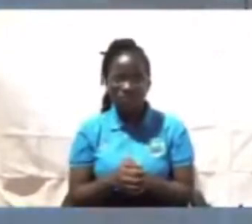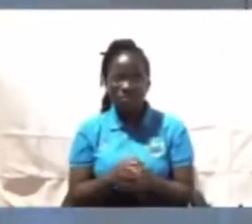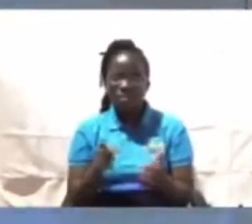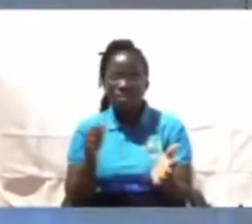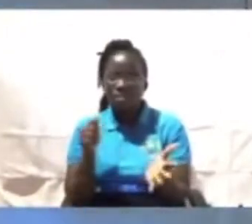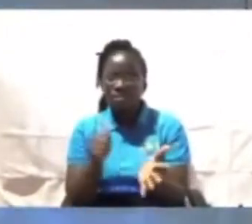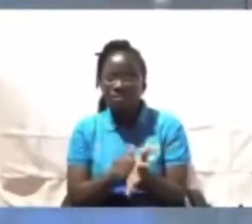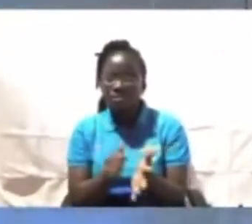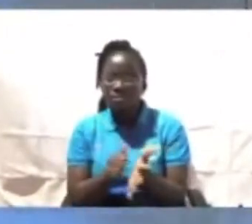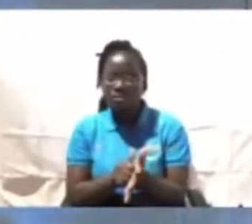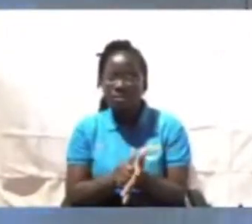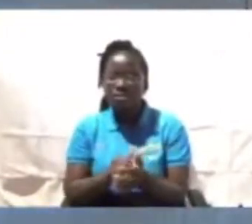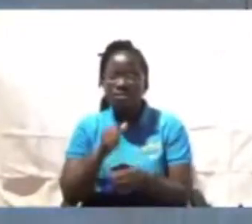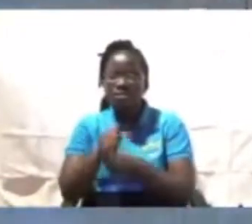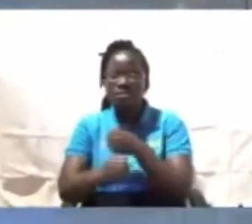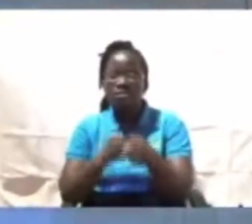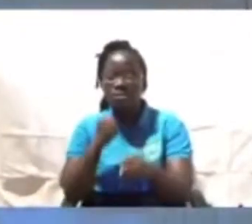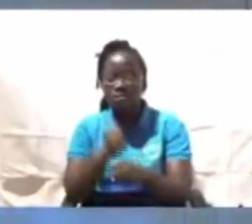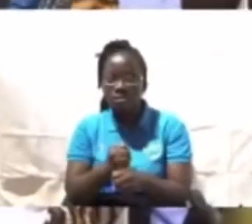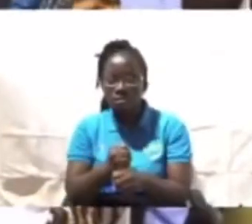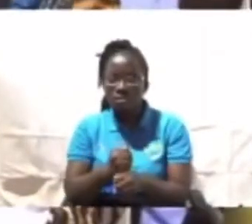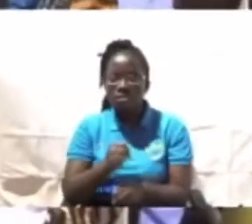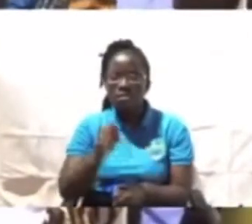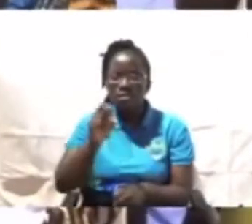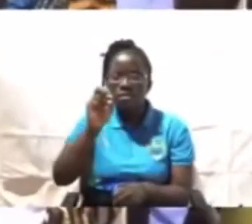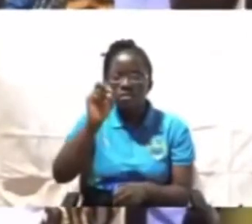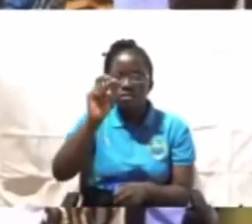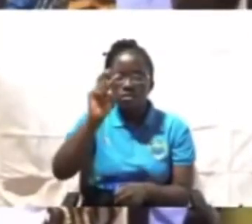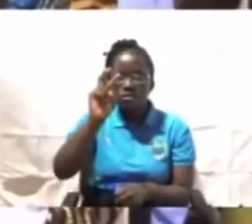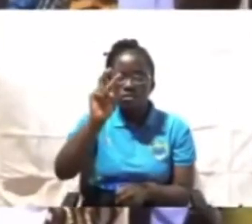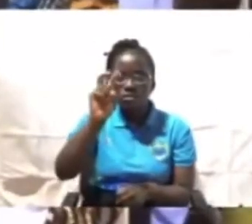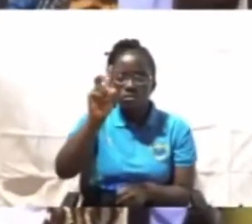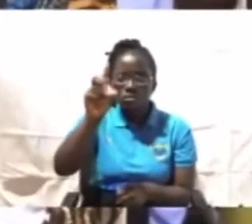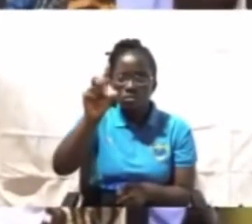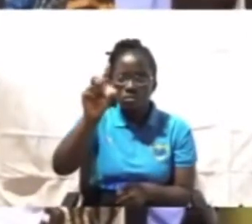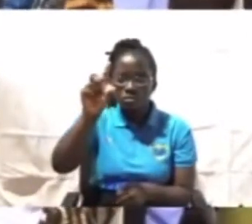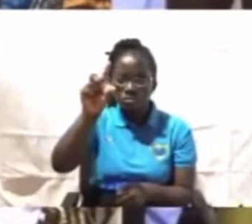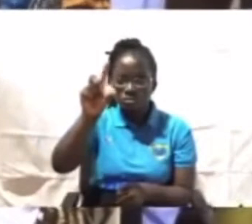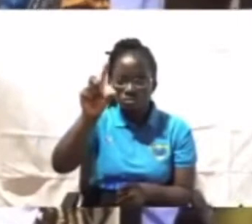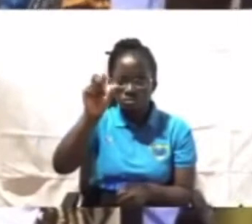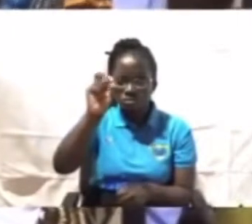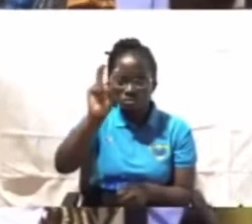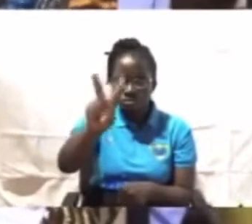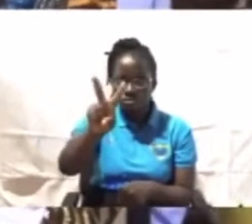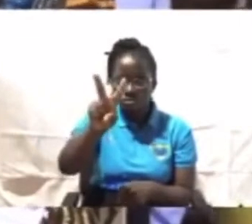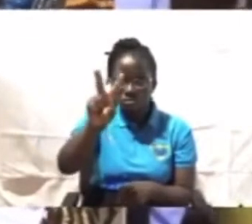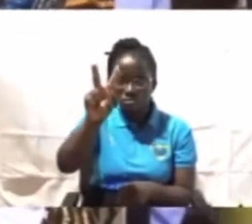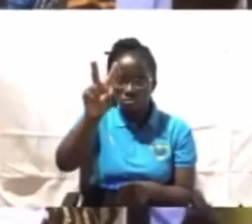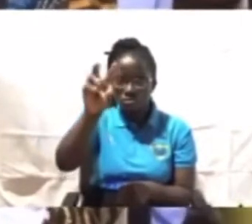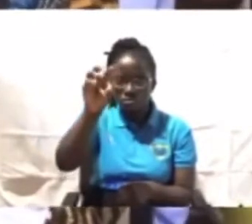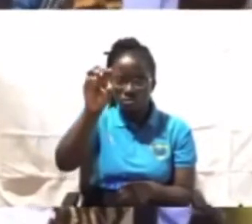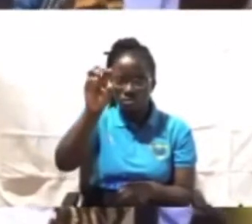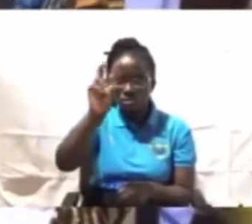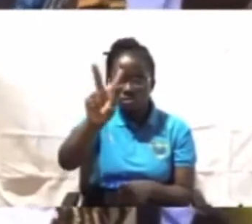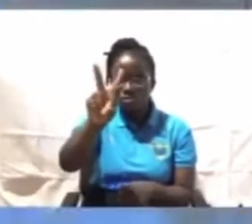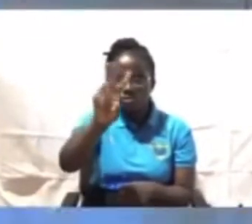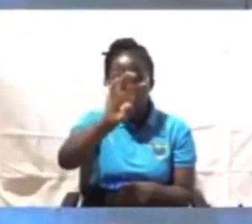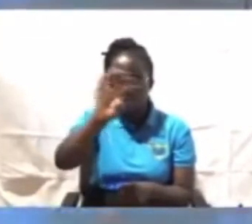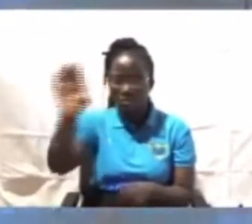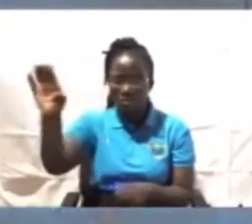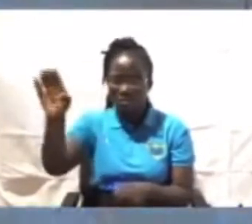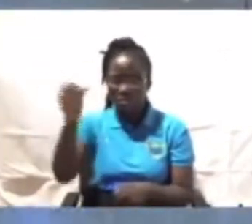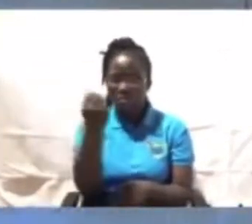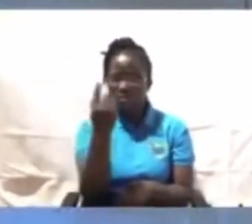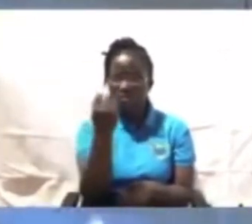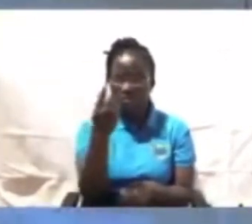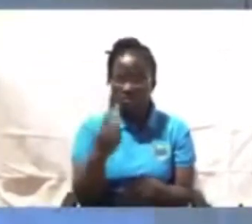2011. And a manya 30 years pe pe pe pe pe pe. Praise God. Hallelujah. A fe mi mami